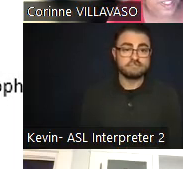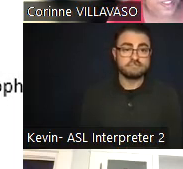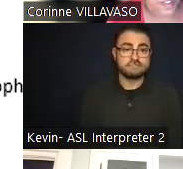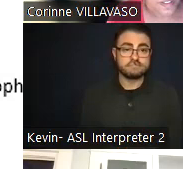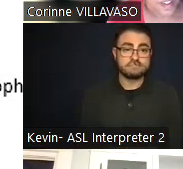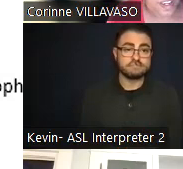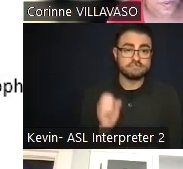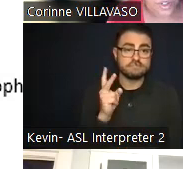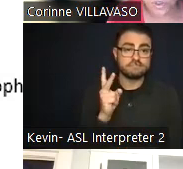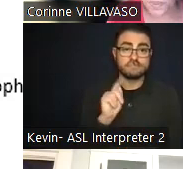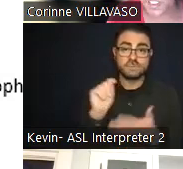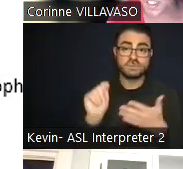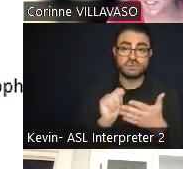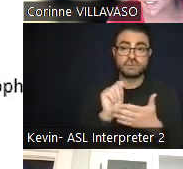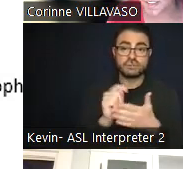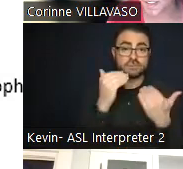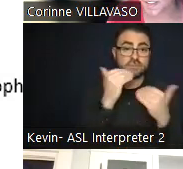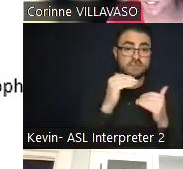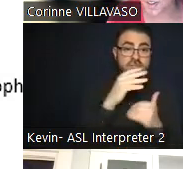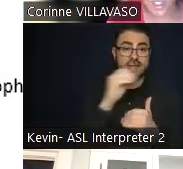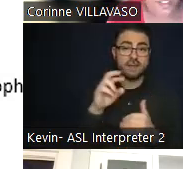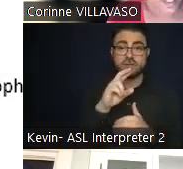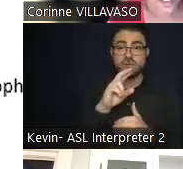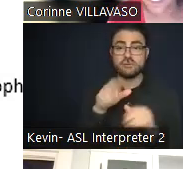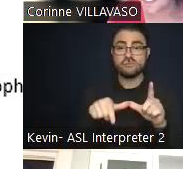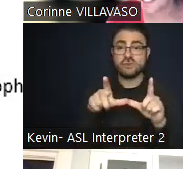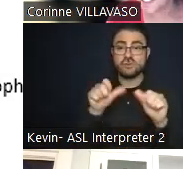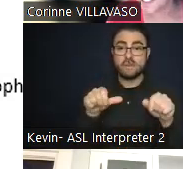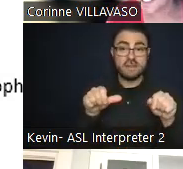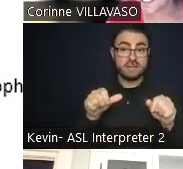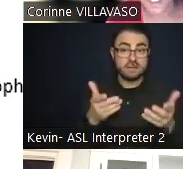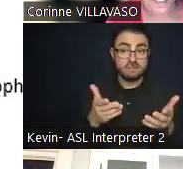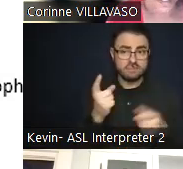term lengths and renewability. Is that correct?